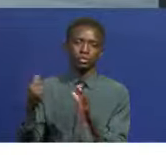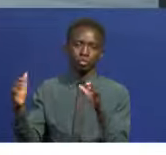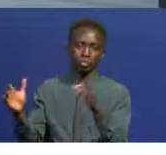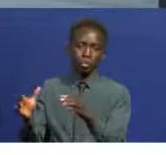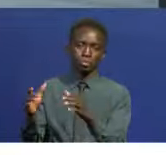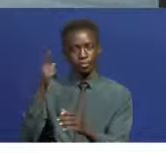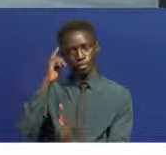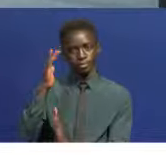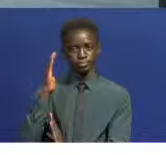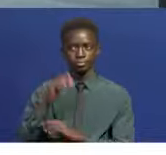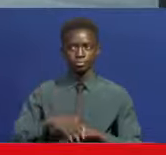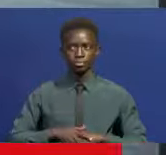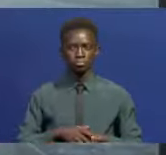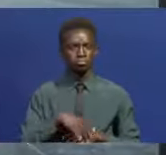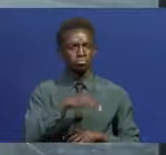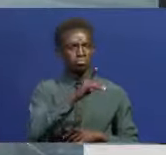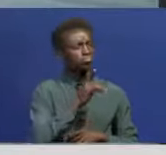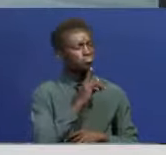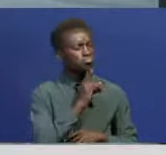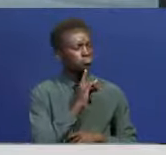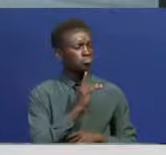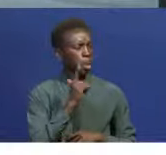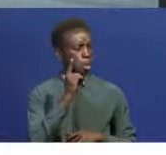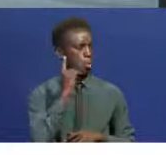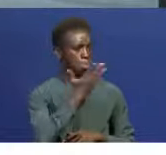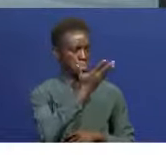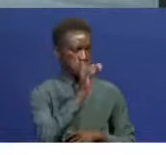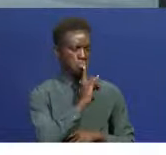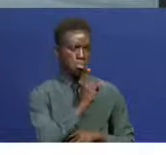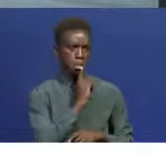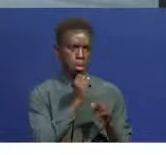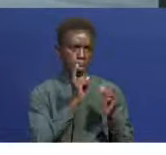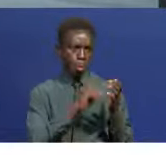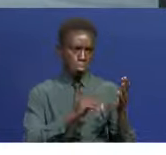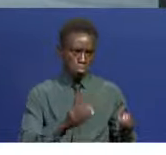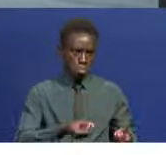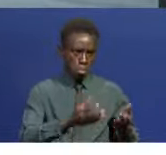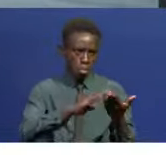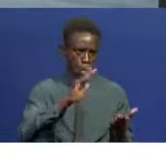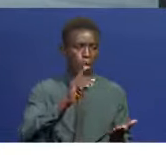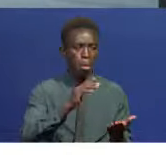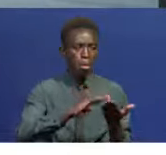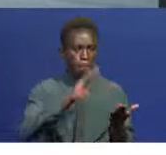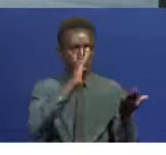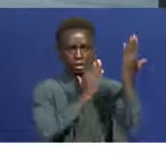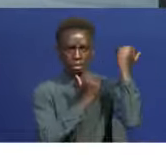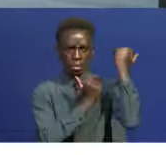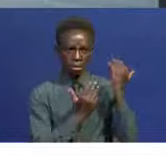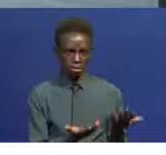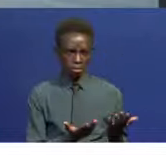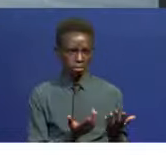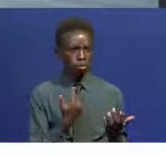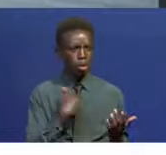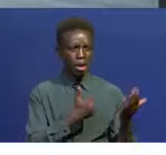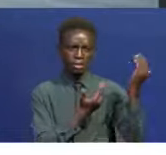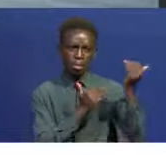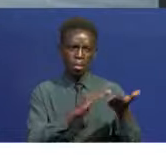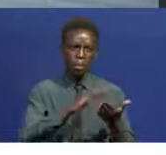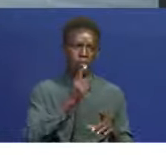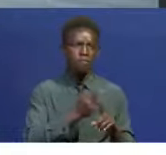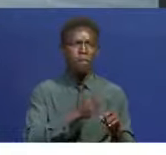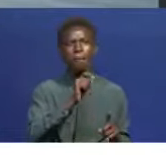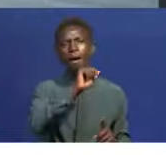to whom much is given, much is expected. In as much as we do their welfare, we pay them the 30,000 shillings, we do expect more from the other